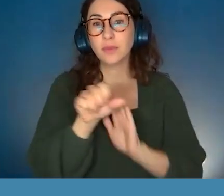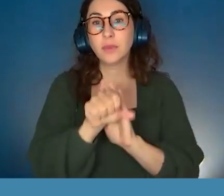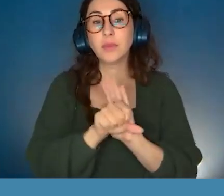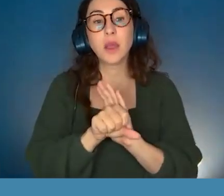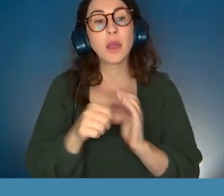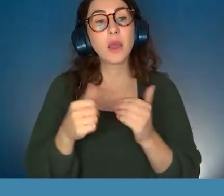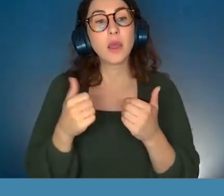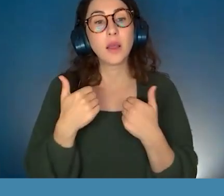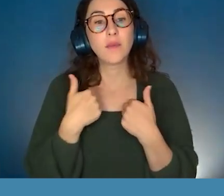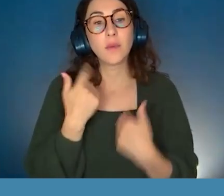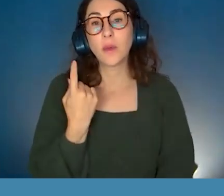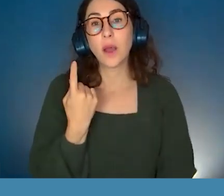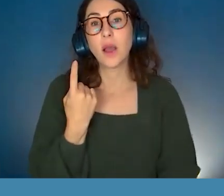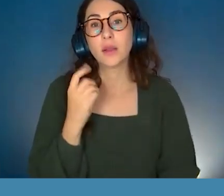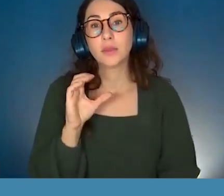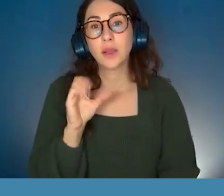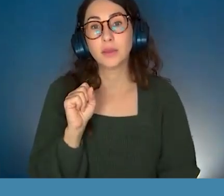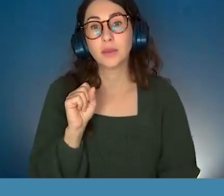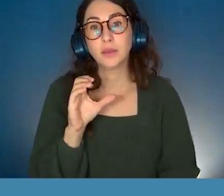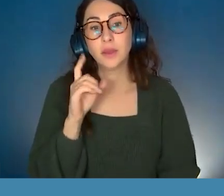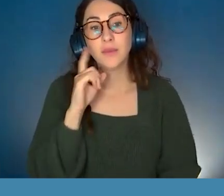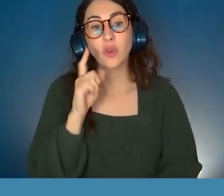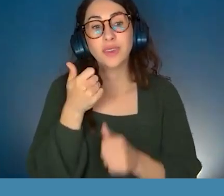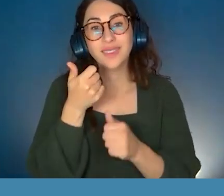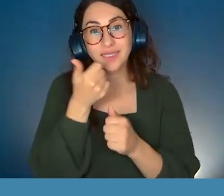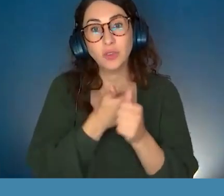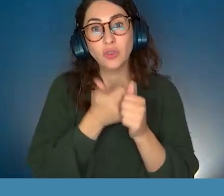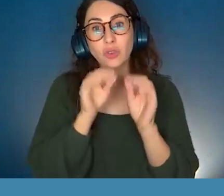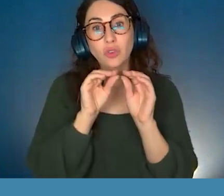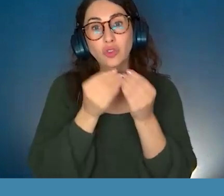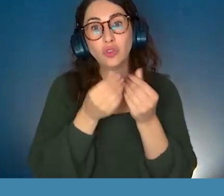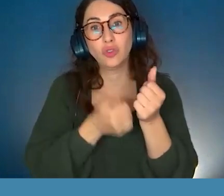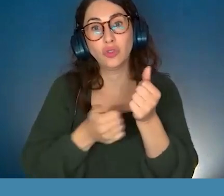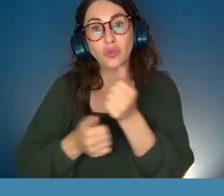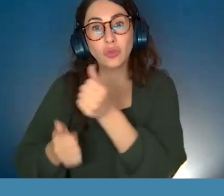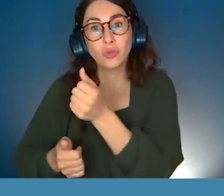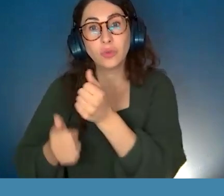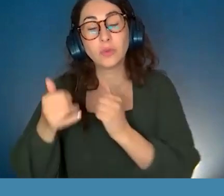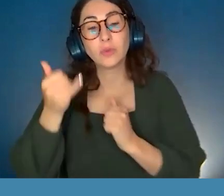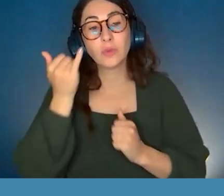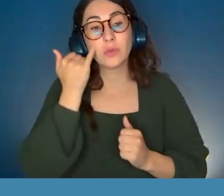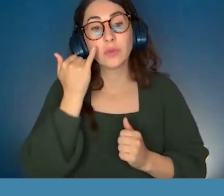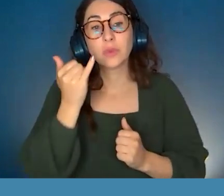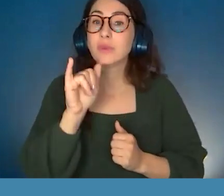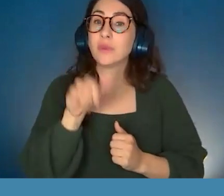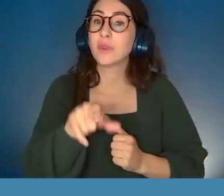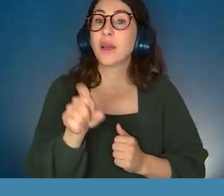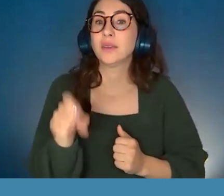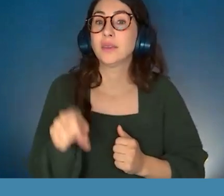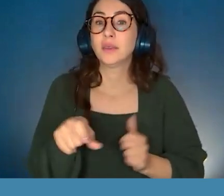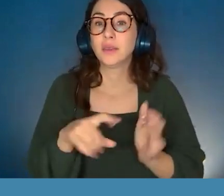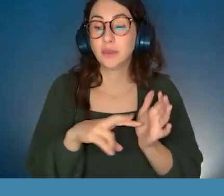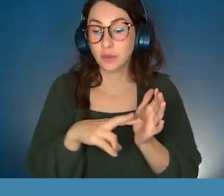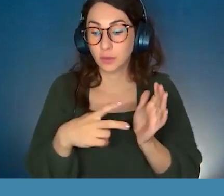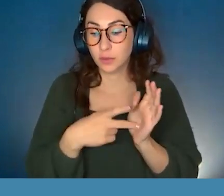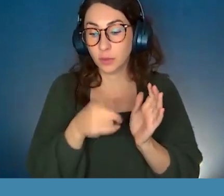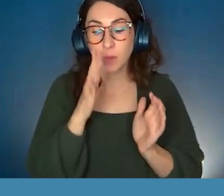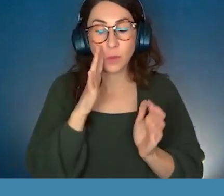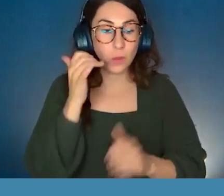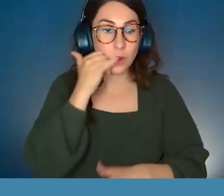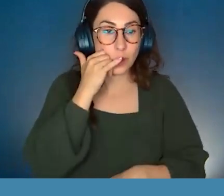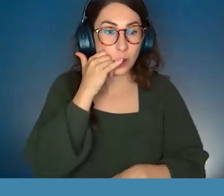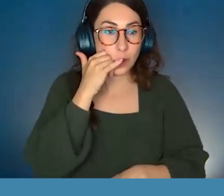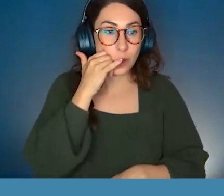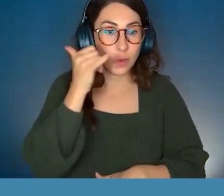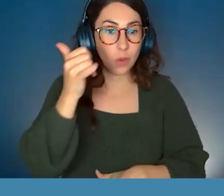one CSC per managing entity. So if you require the services of a CSC, you would call the number.